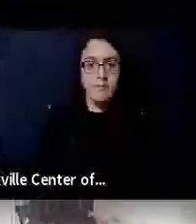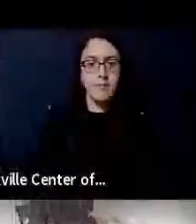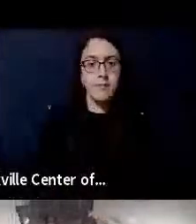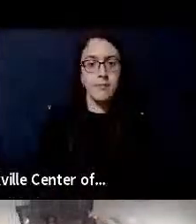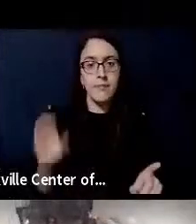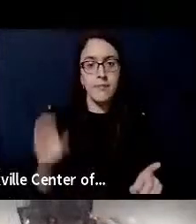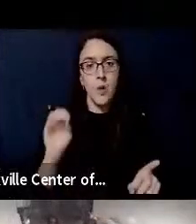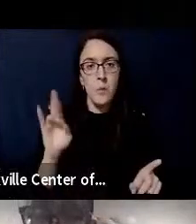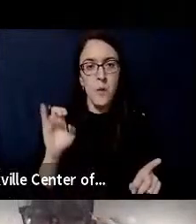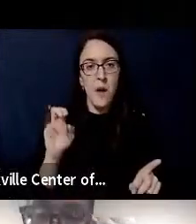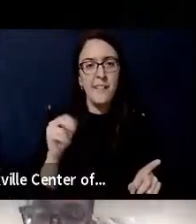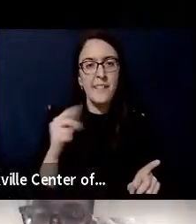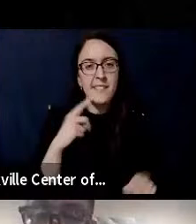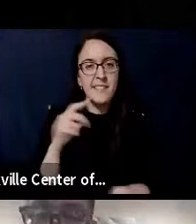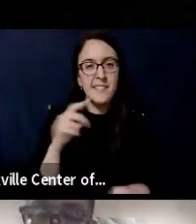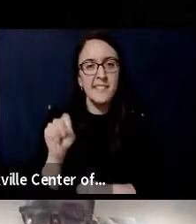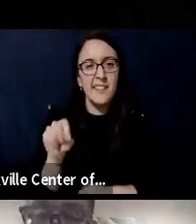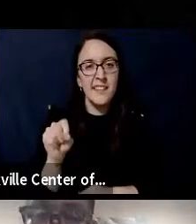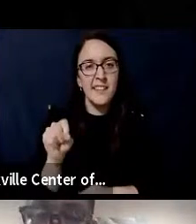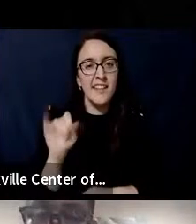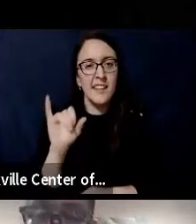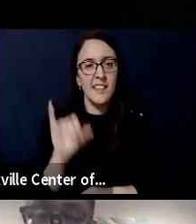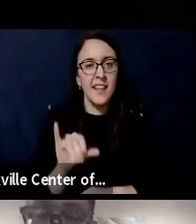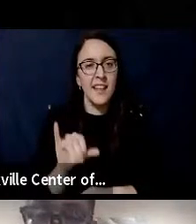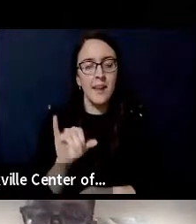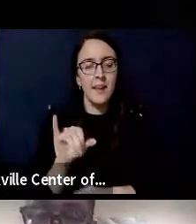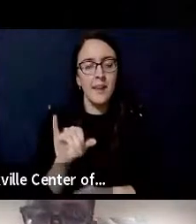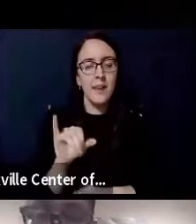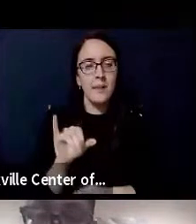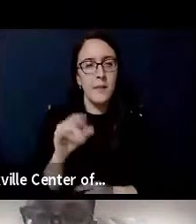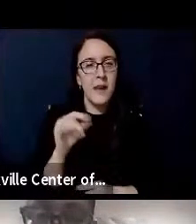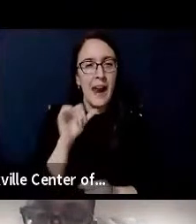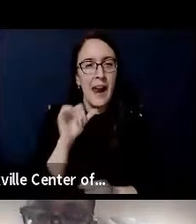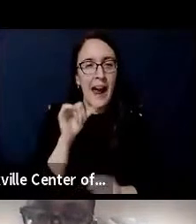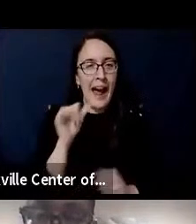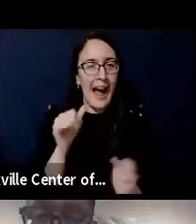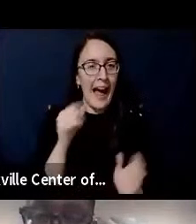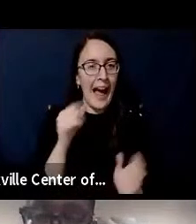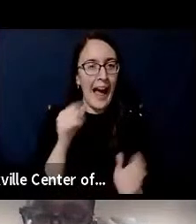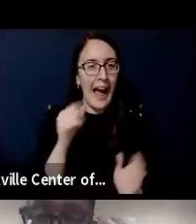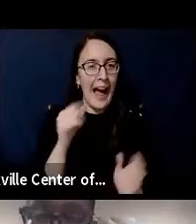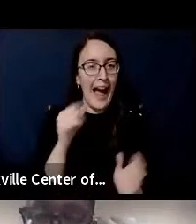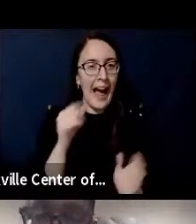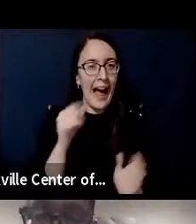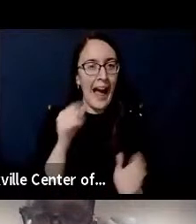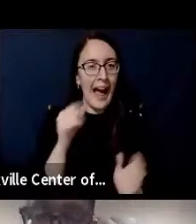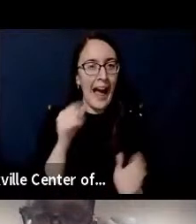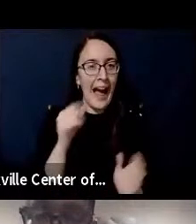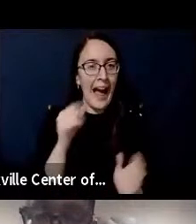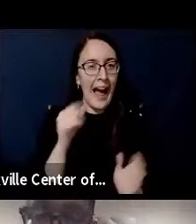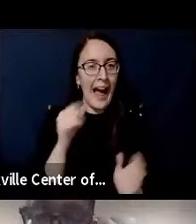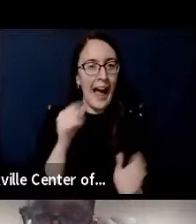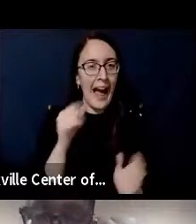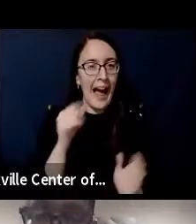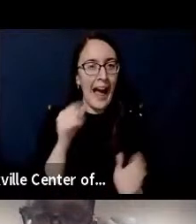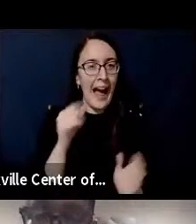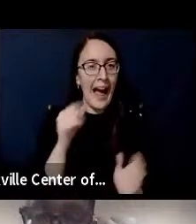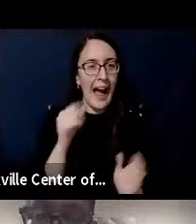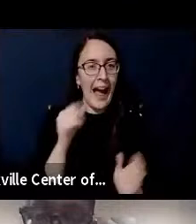Yes, it would take you to. I don't have my calendar right in front of me. Like what, the 2nd of January?